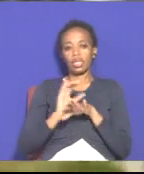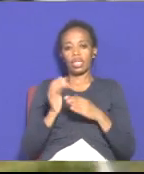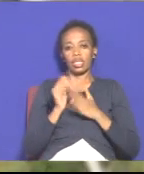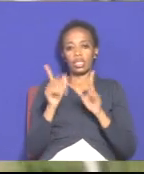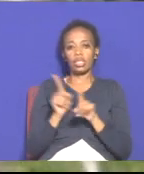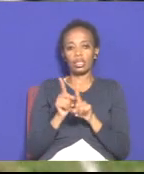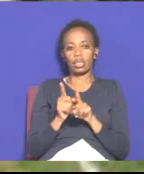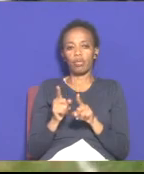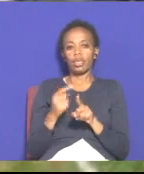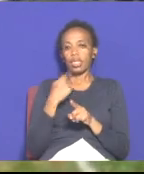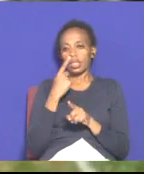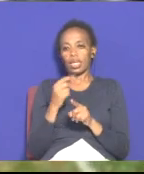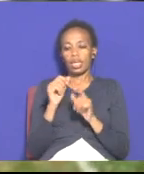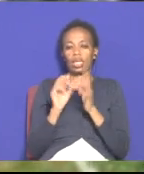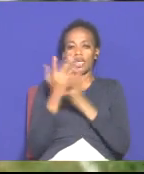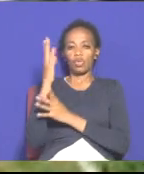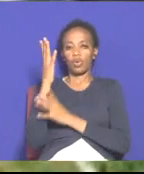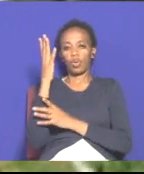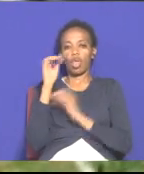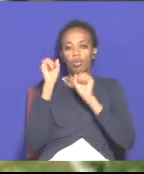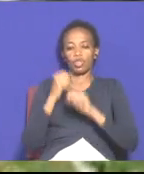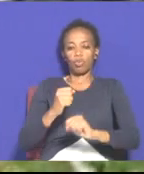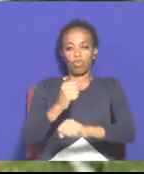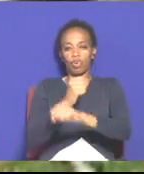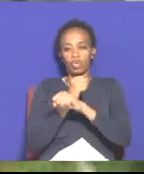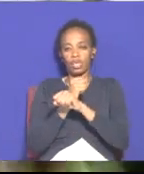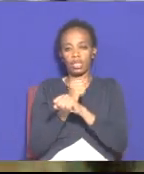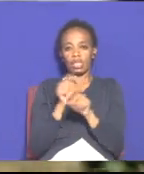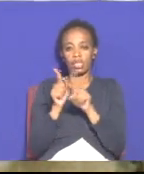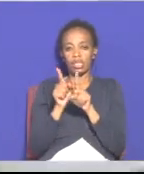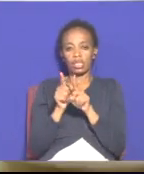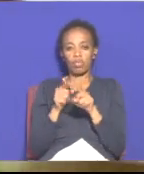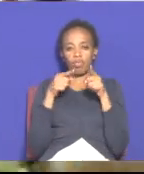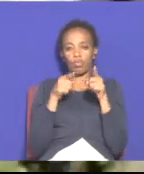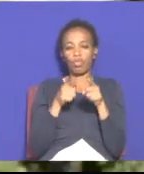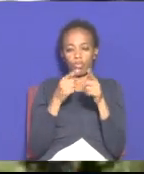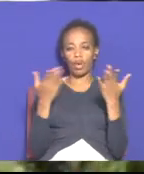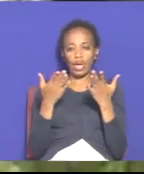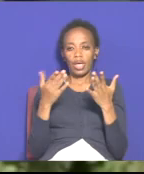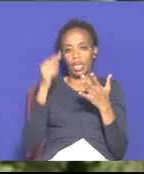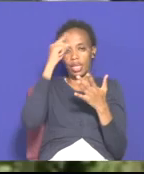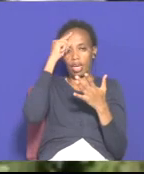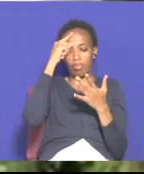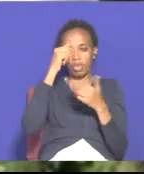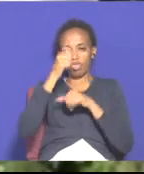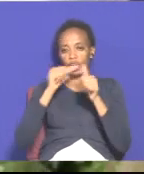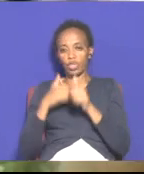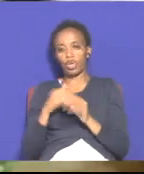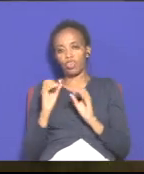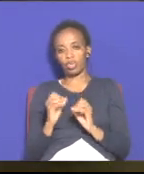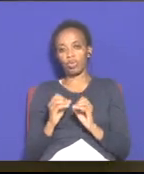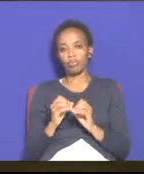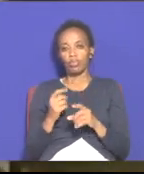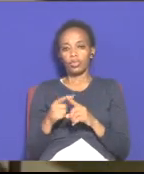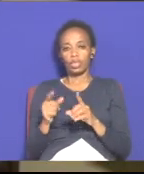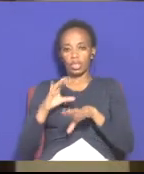further reiterated that the Shakahola massacre could have been prevented and laid the blame squarely on the government for not taking action